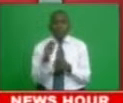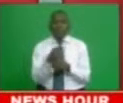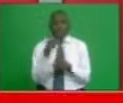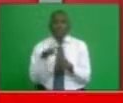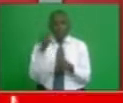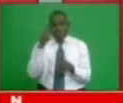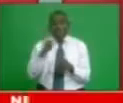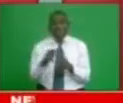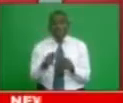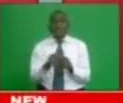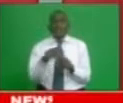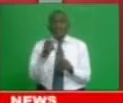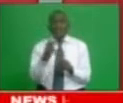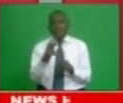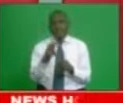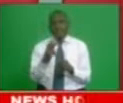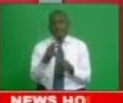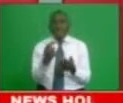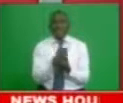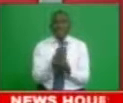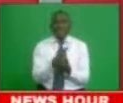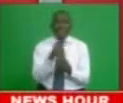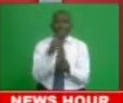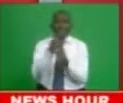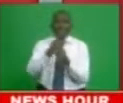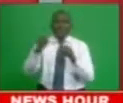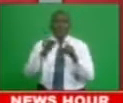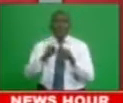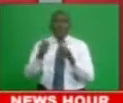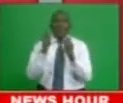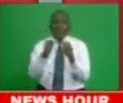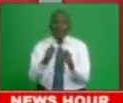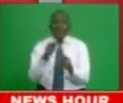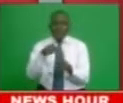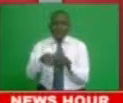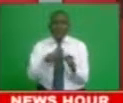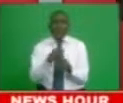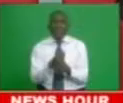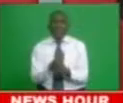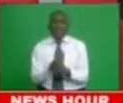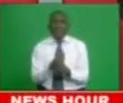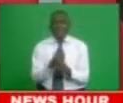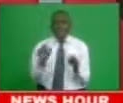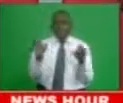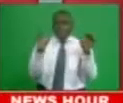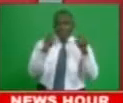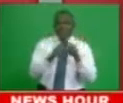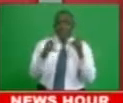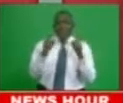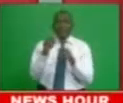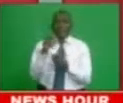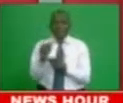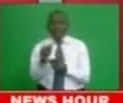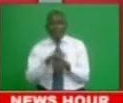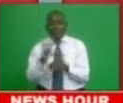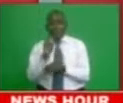for the prestigious 2nd Ghana Annual Sports Excellence Awards 2015. The staging of the ceremony will take place in Accra